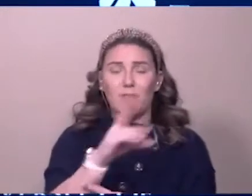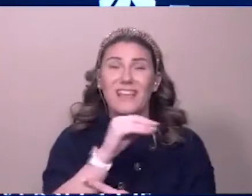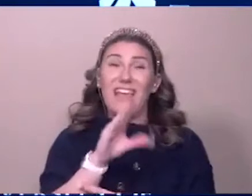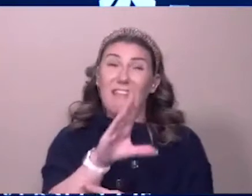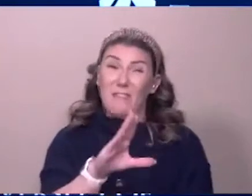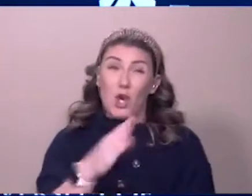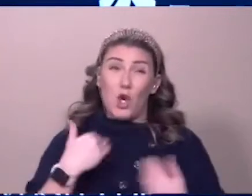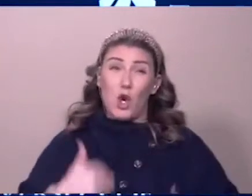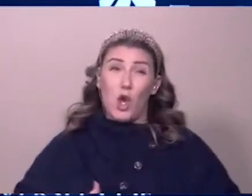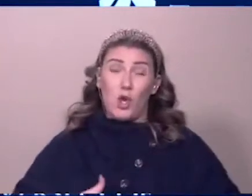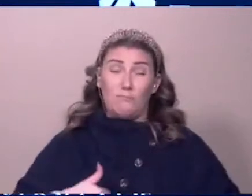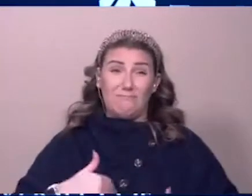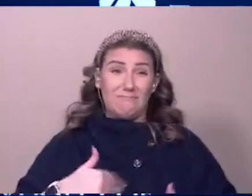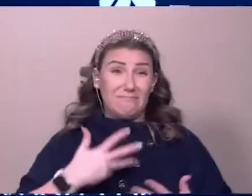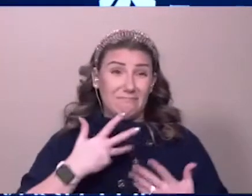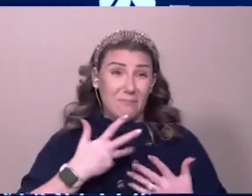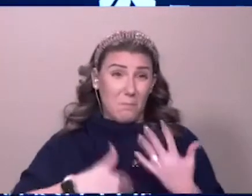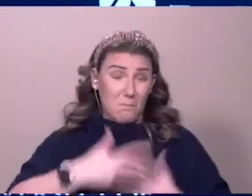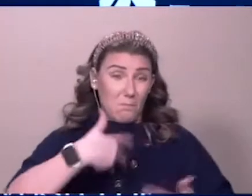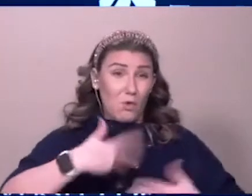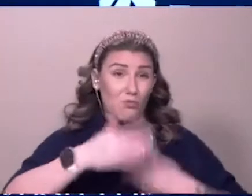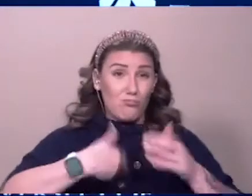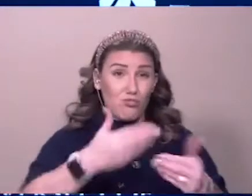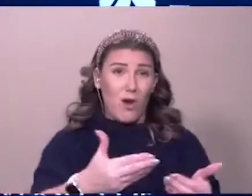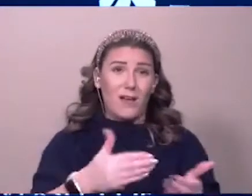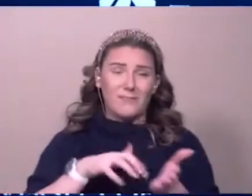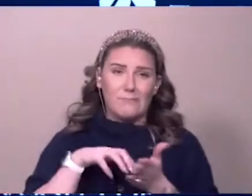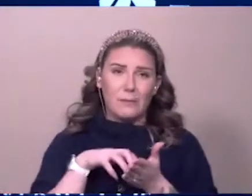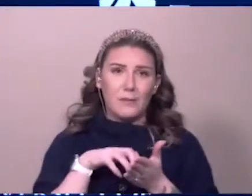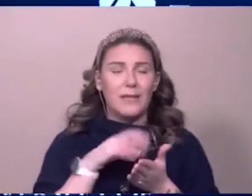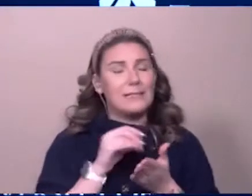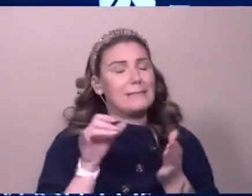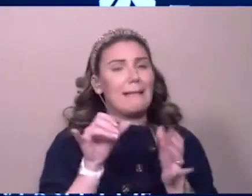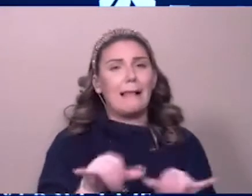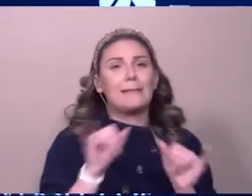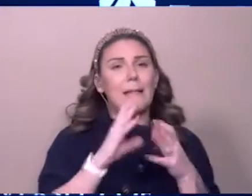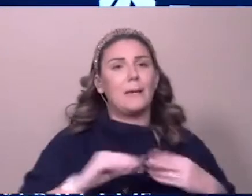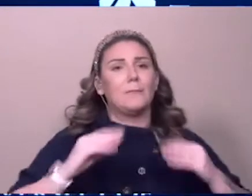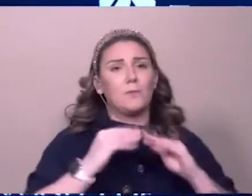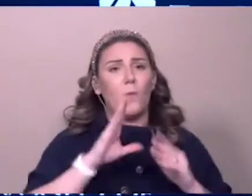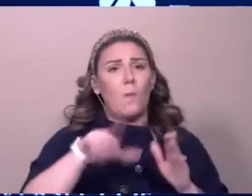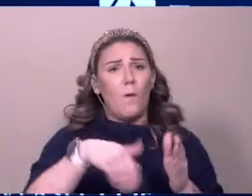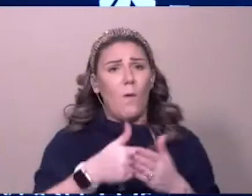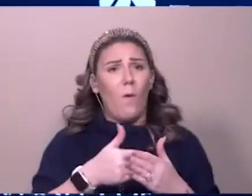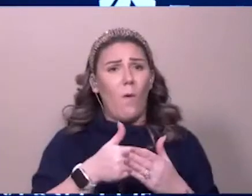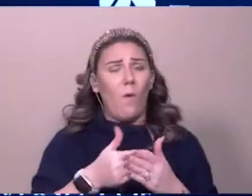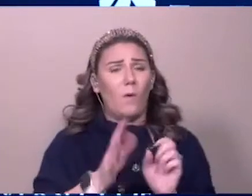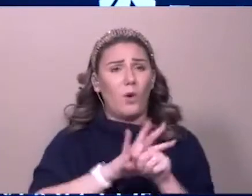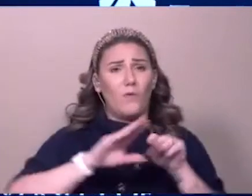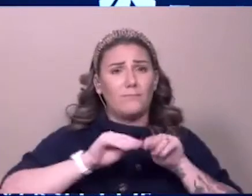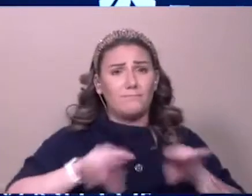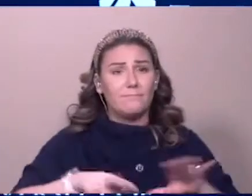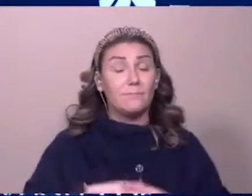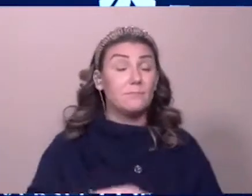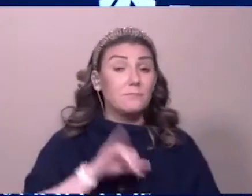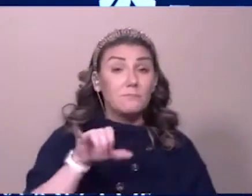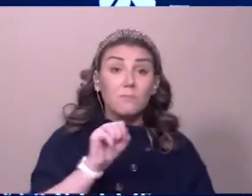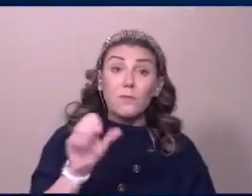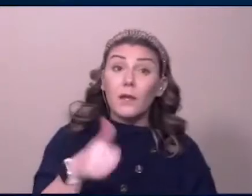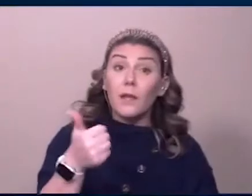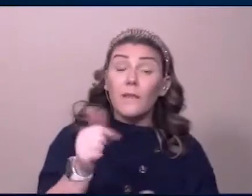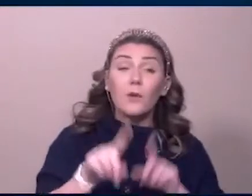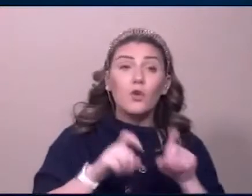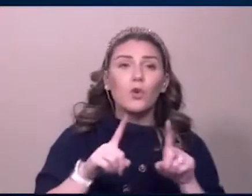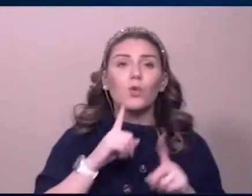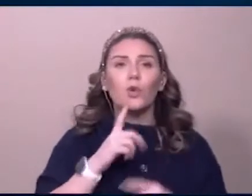So it's the story is the same one throughout this pandemic. Jess, other questions? Yeah, I'd like to